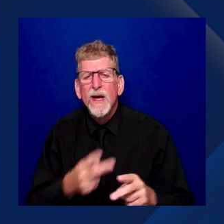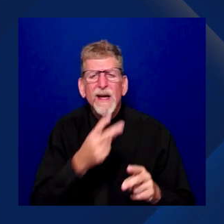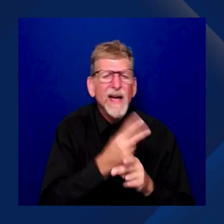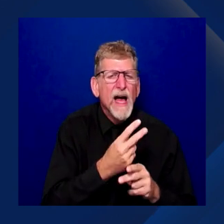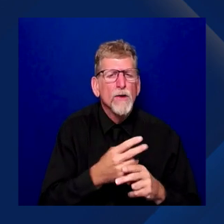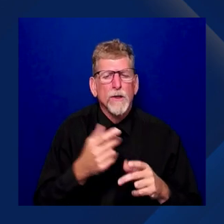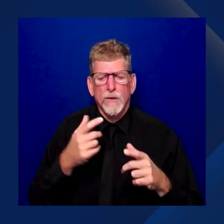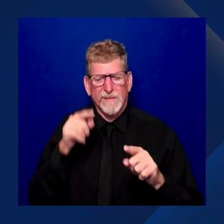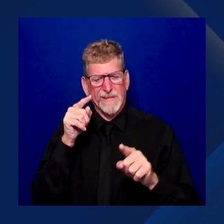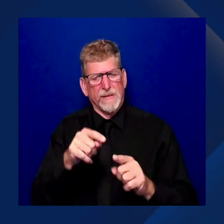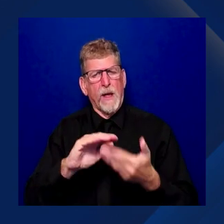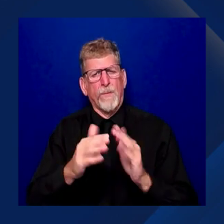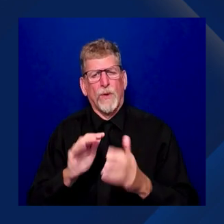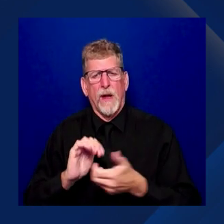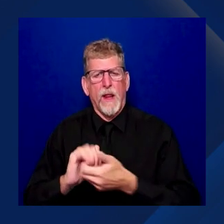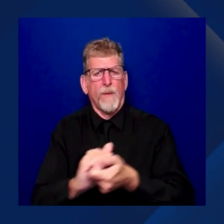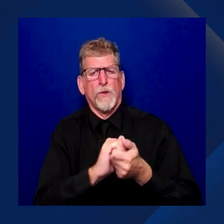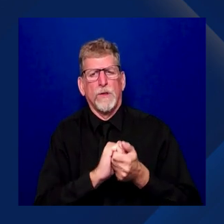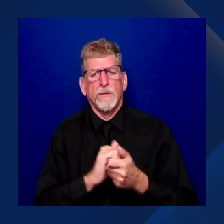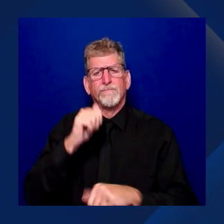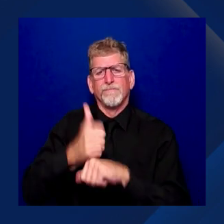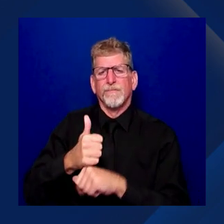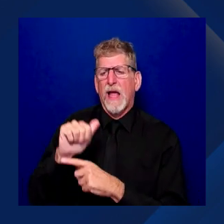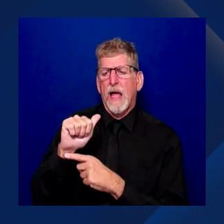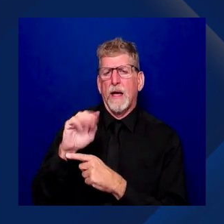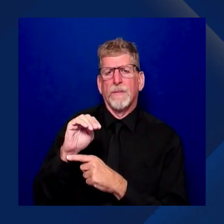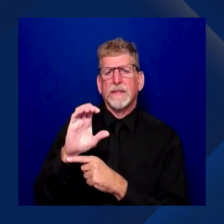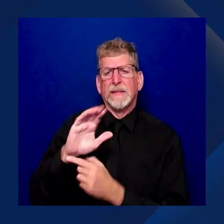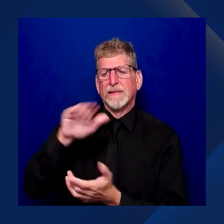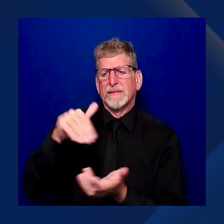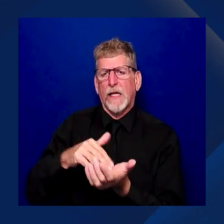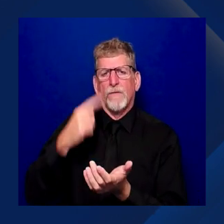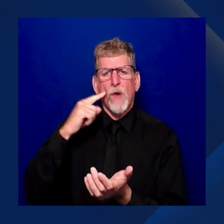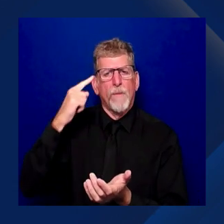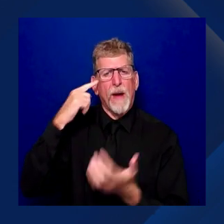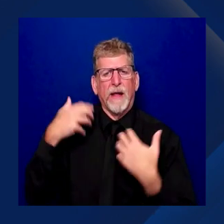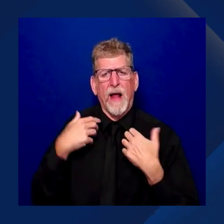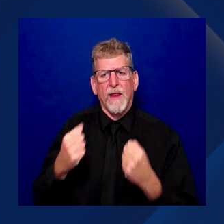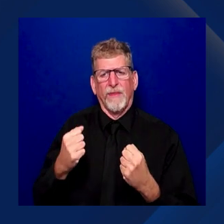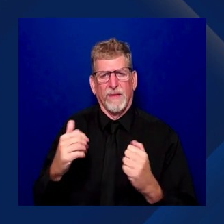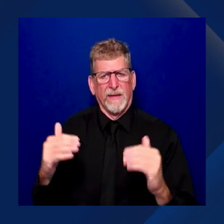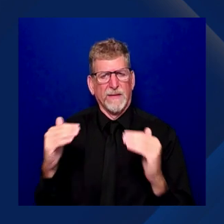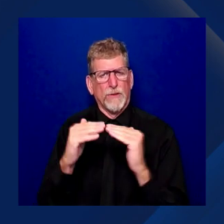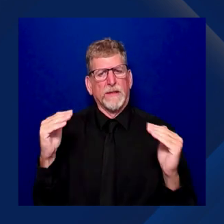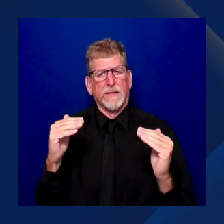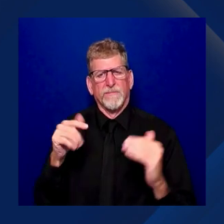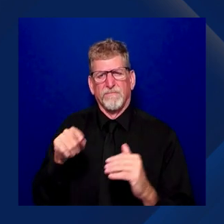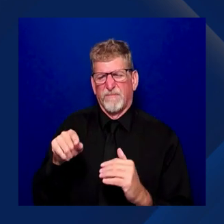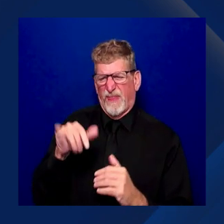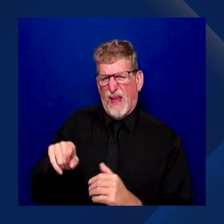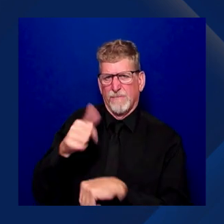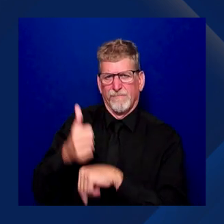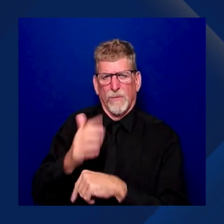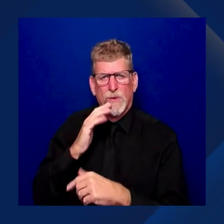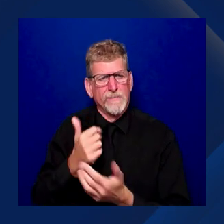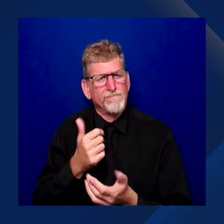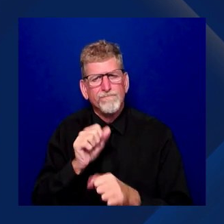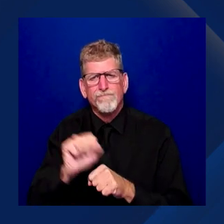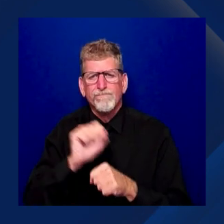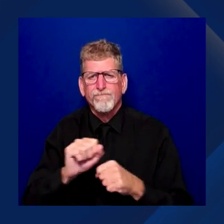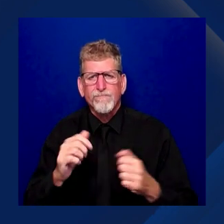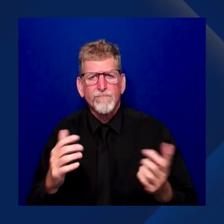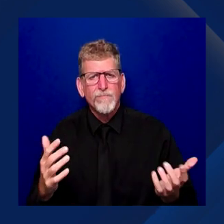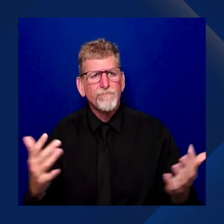AMC Center for Health Justice to help drive this work. The center is focused on a multifaceted approach to